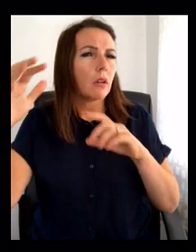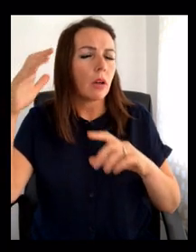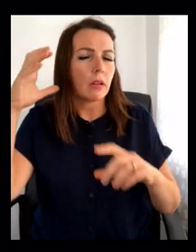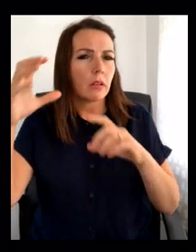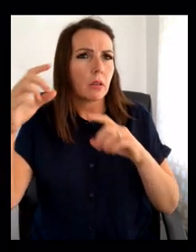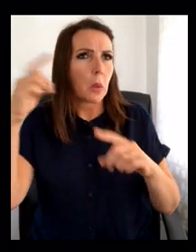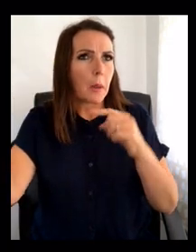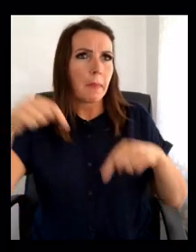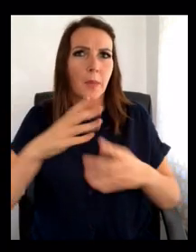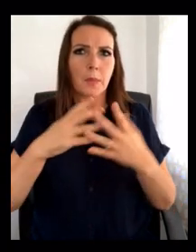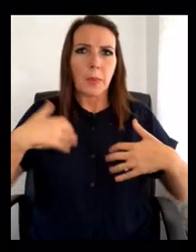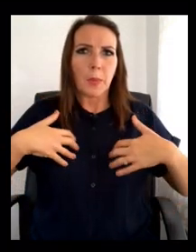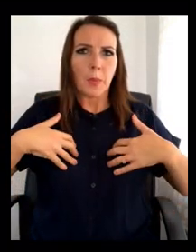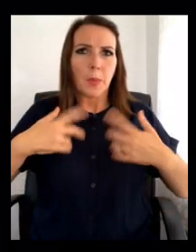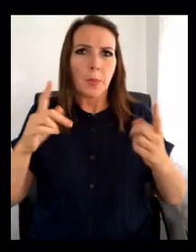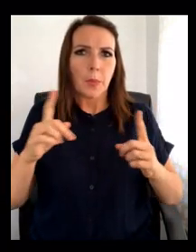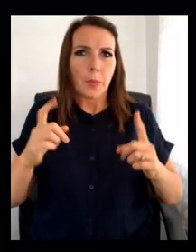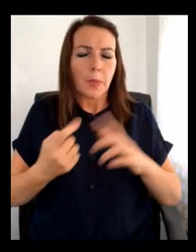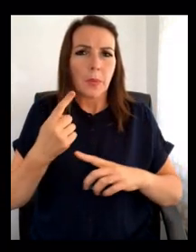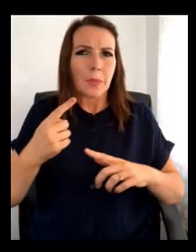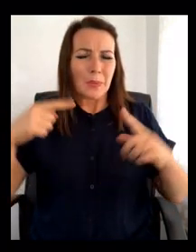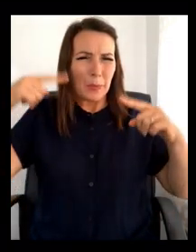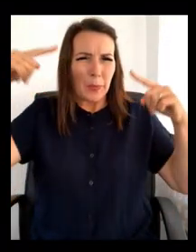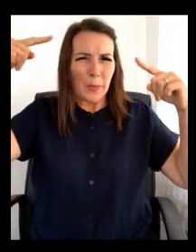excited at all things. And this is, of course,